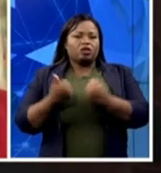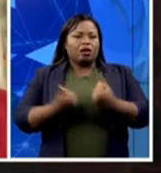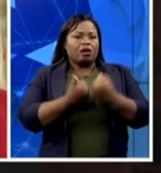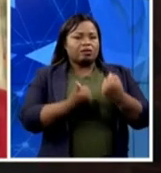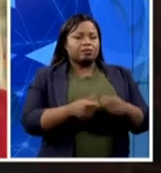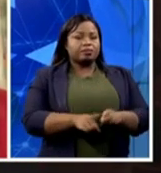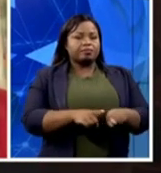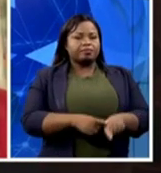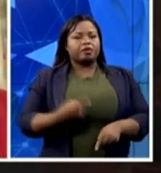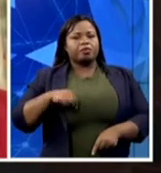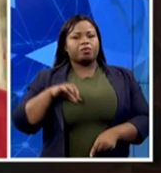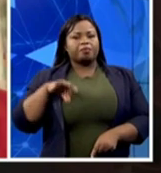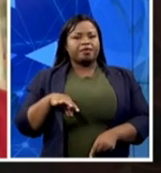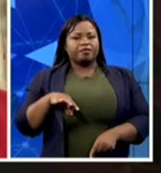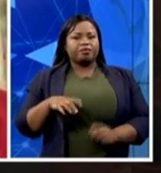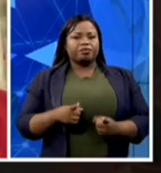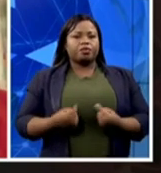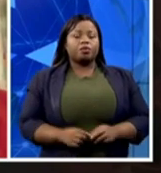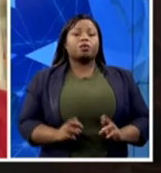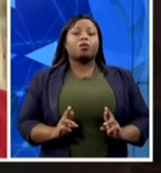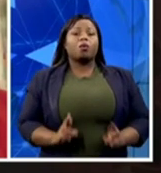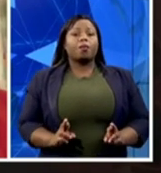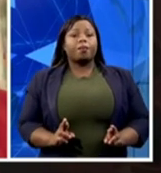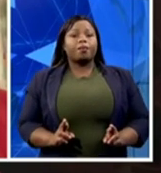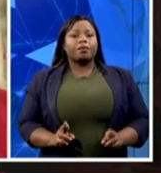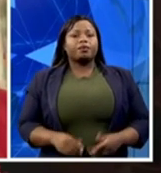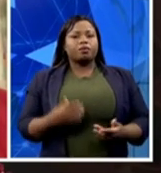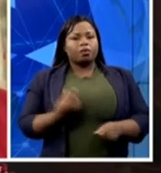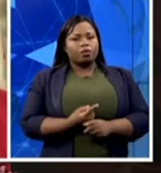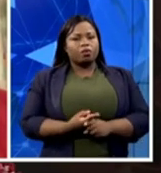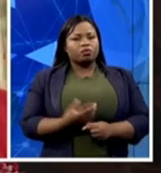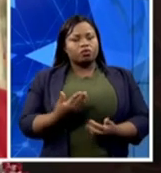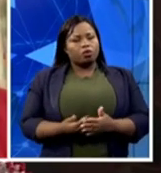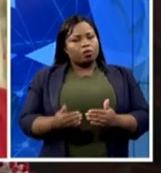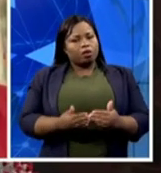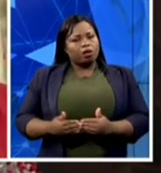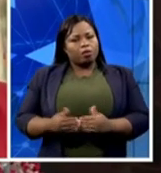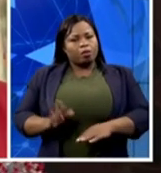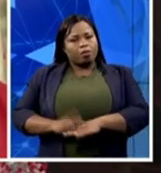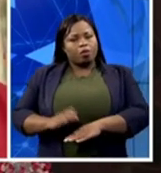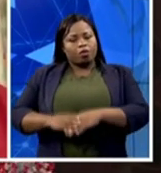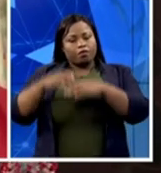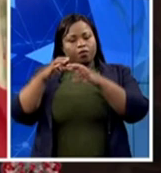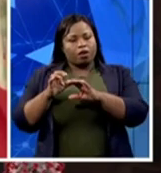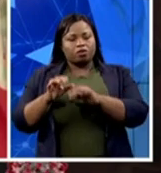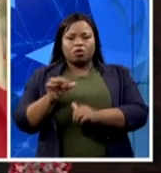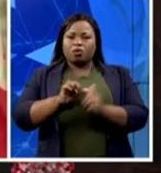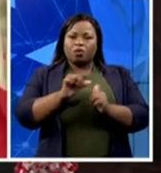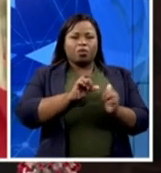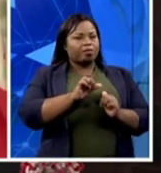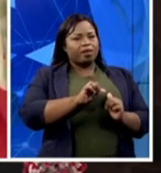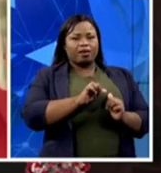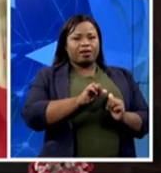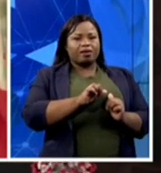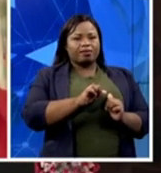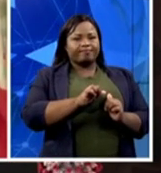that we would err on the side of caution rather than on the side of going back too early. And I think people should